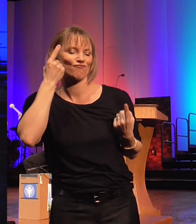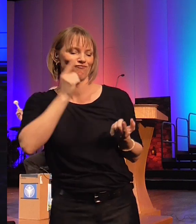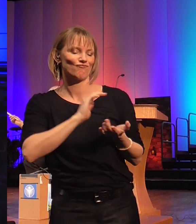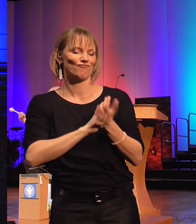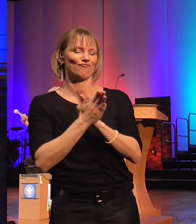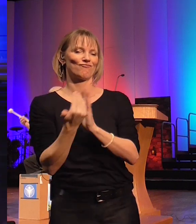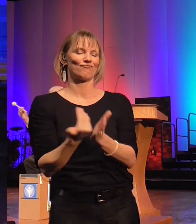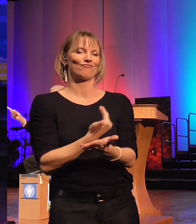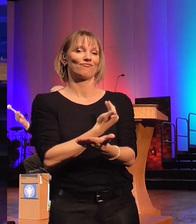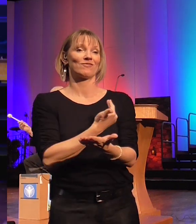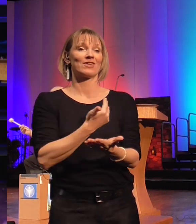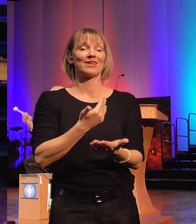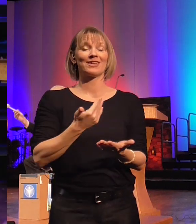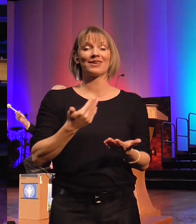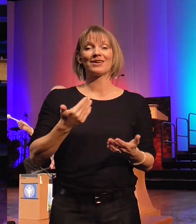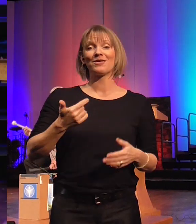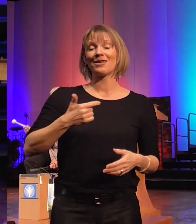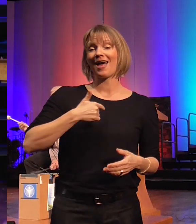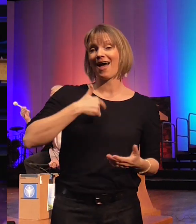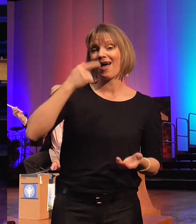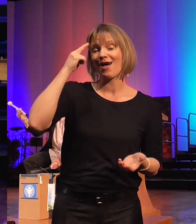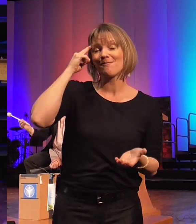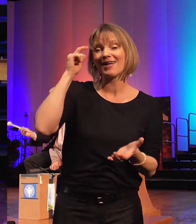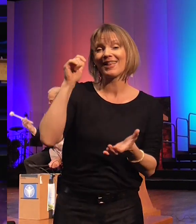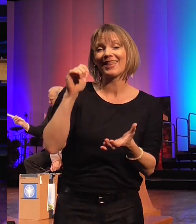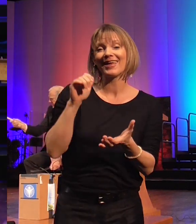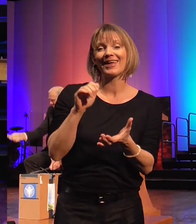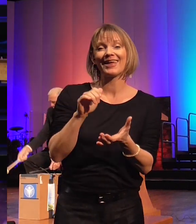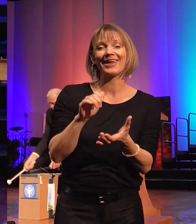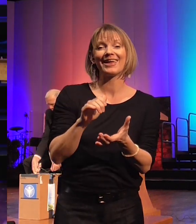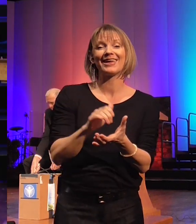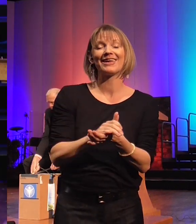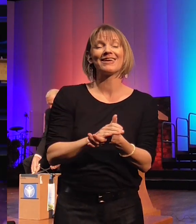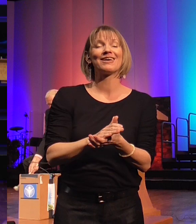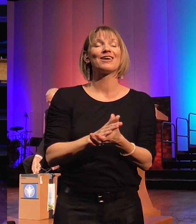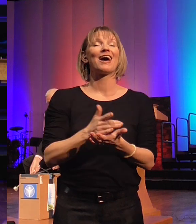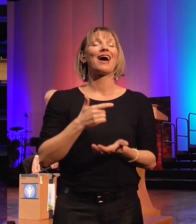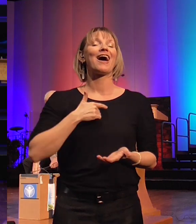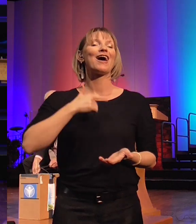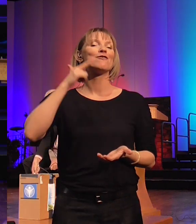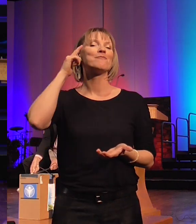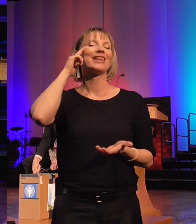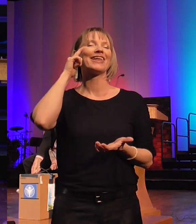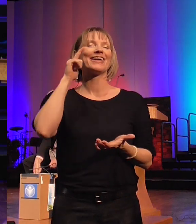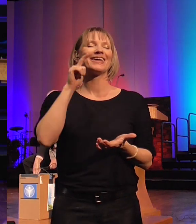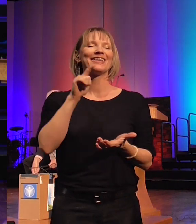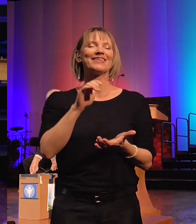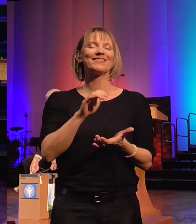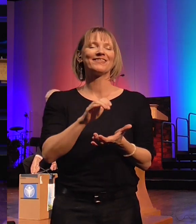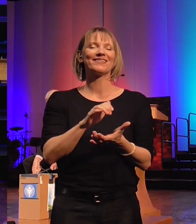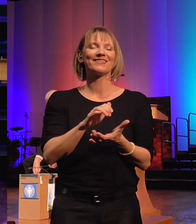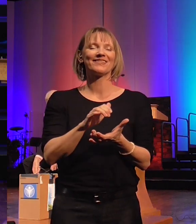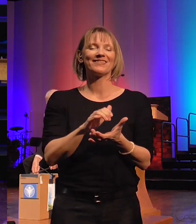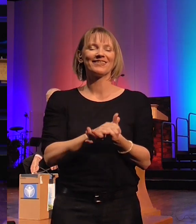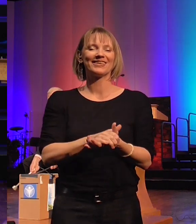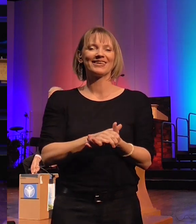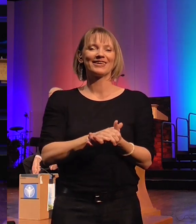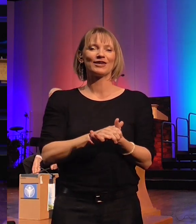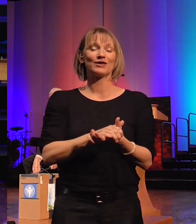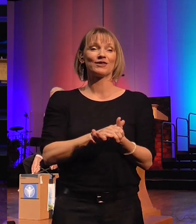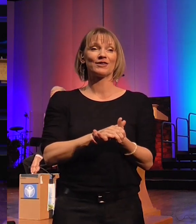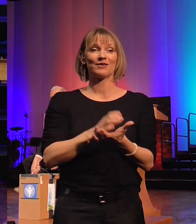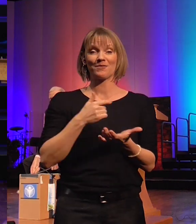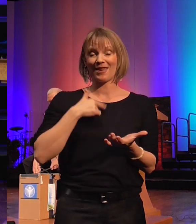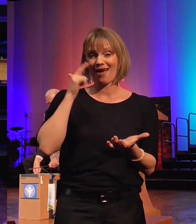And what I believe, what I believe,